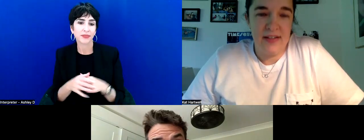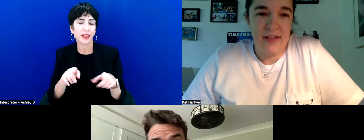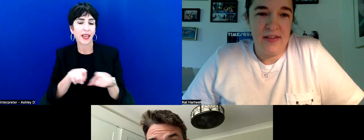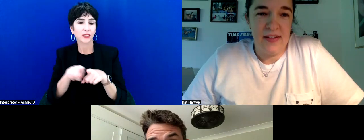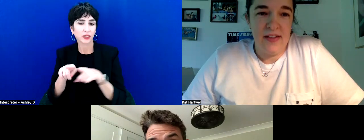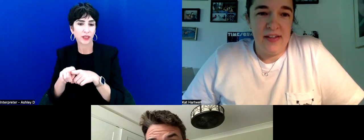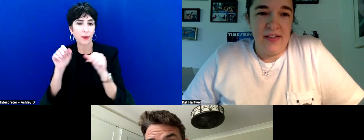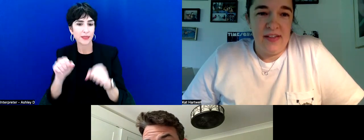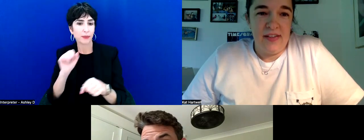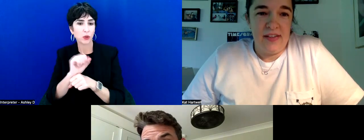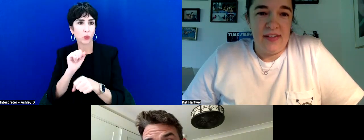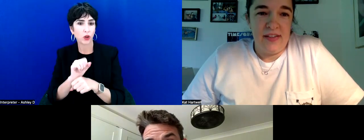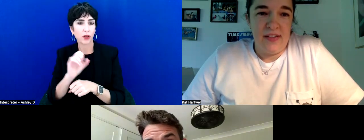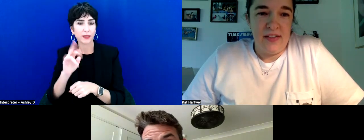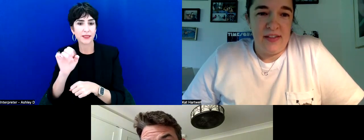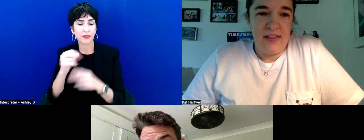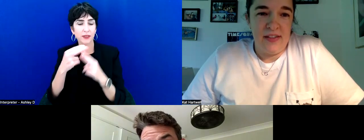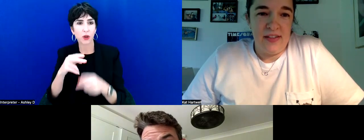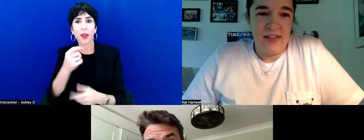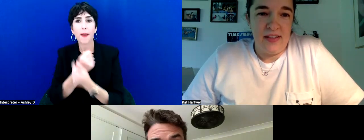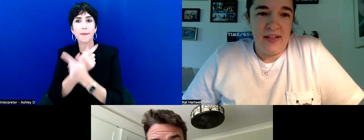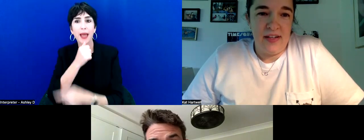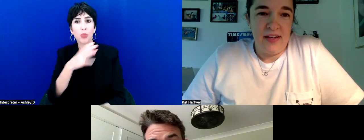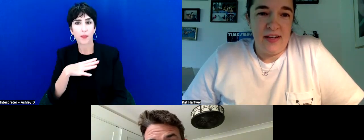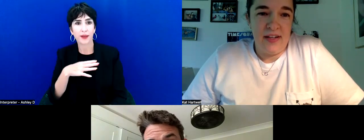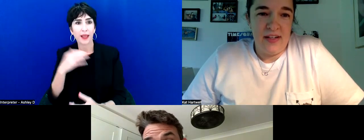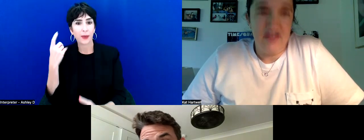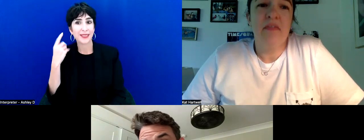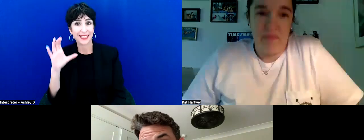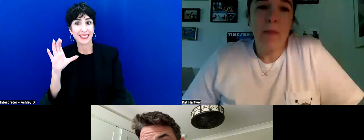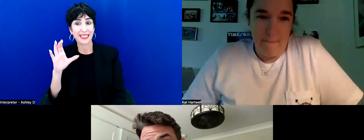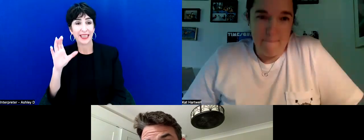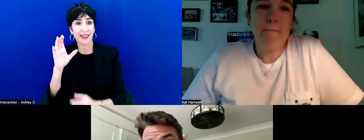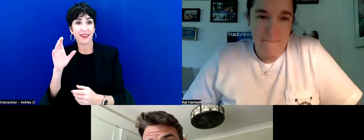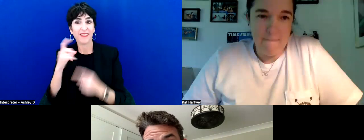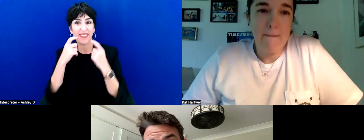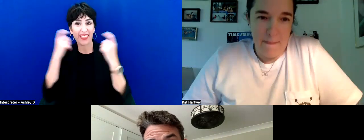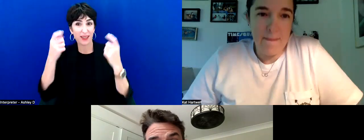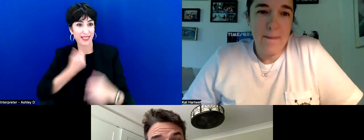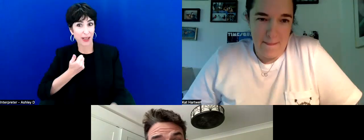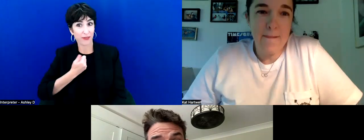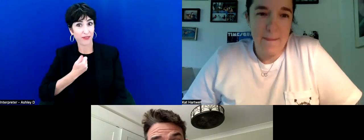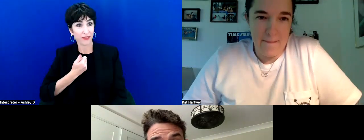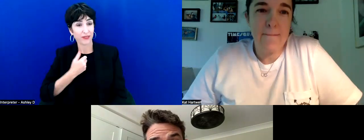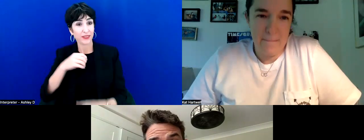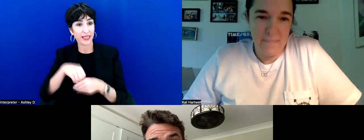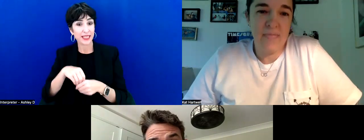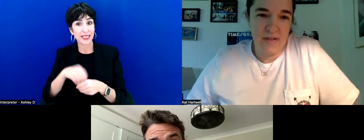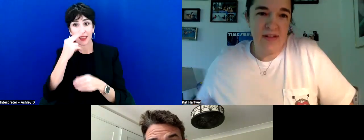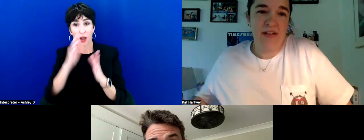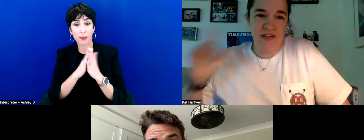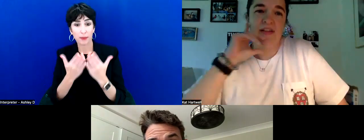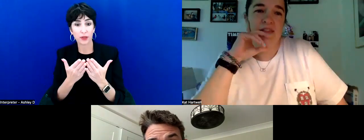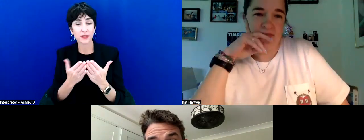I was able to work on a series called Batwoman, and I played a DC comic villain, and he's in the comic books.